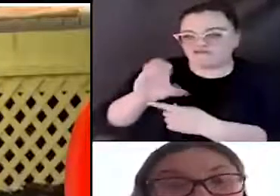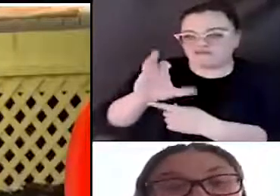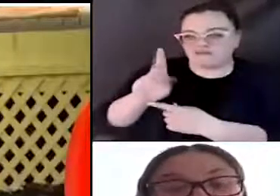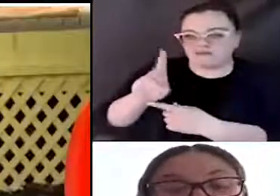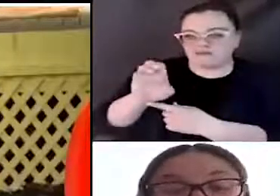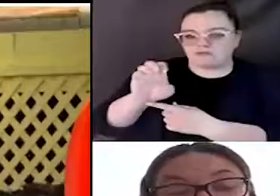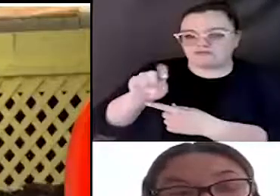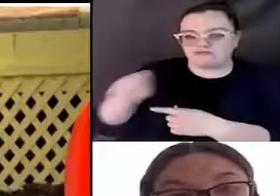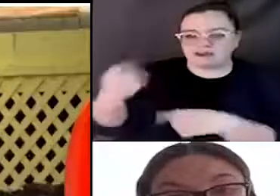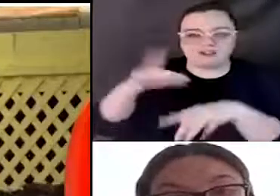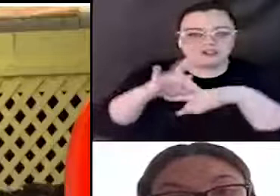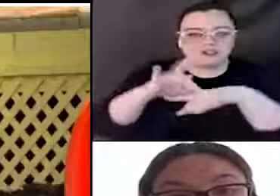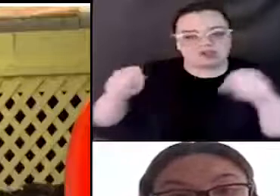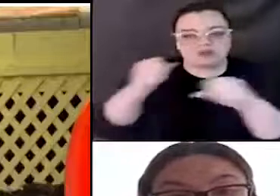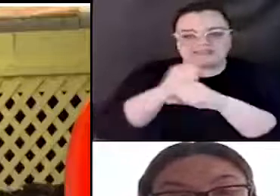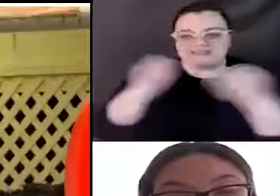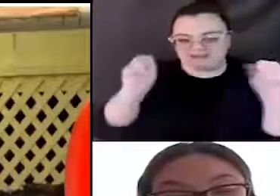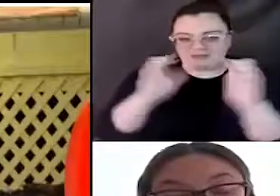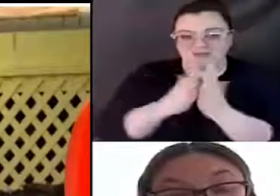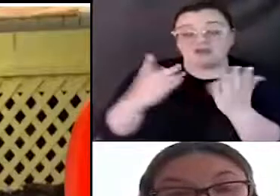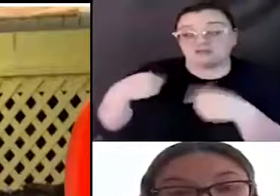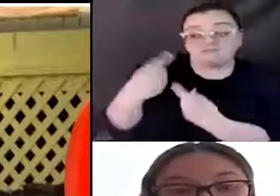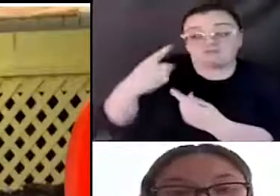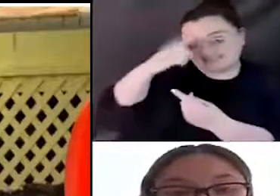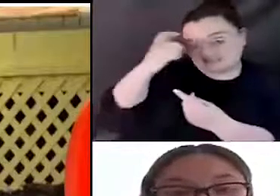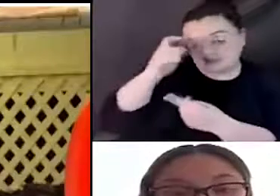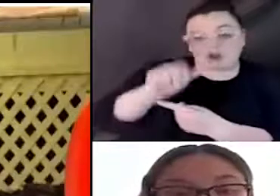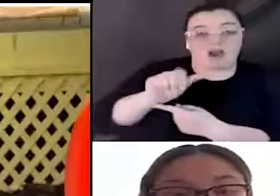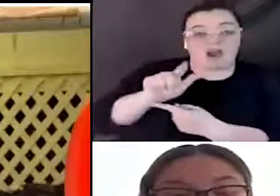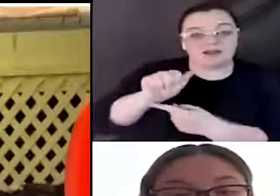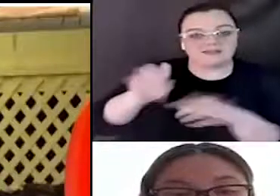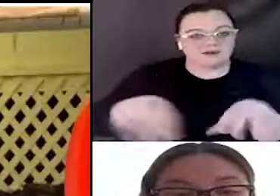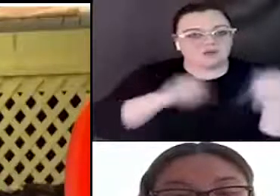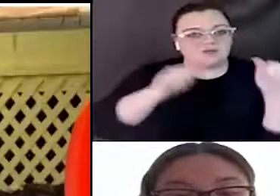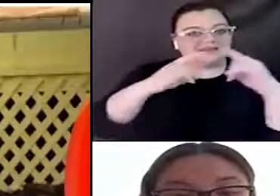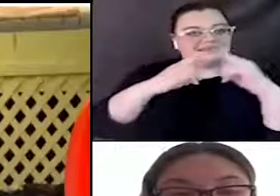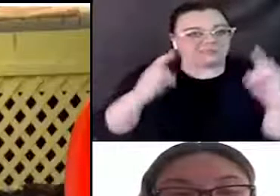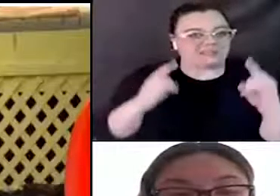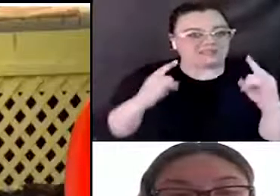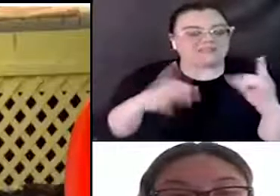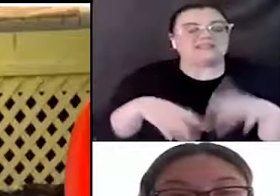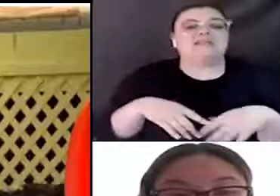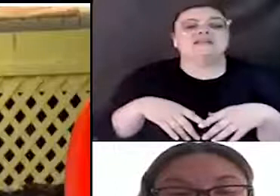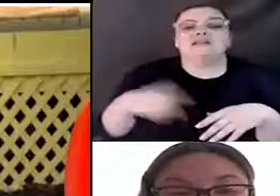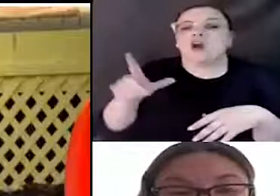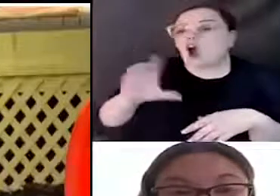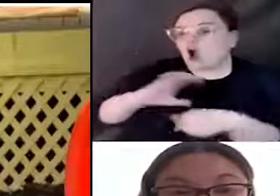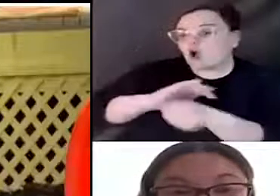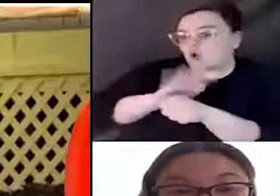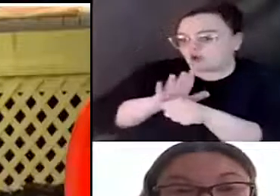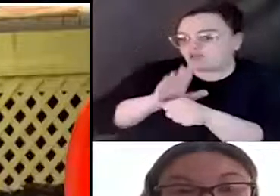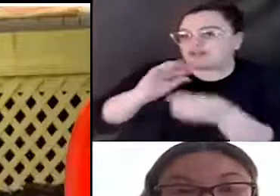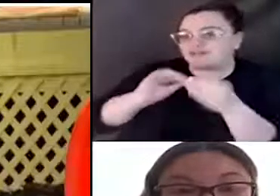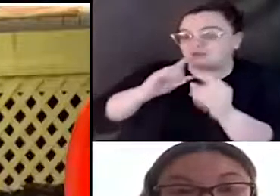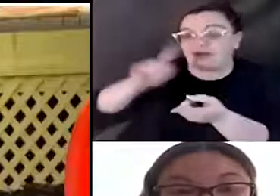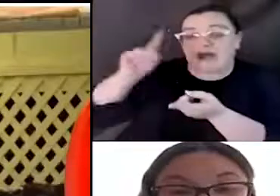see, during the summer, Alas had a camp. The cases of COVID were really low over here, so we were blessed to